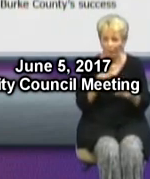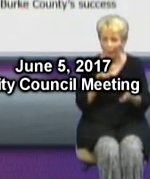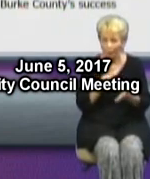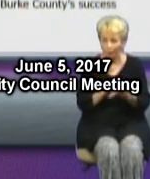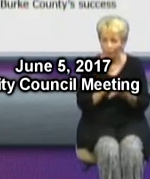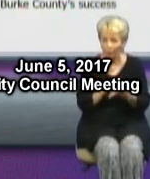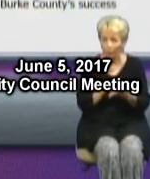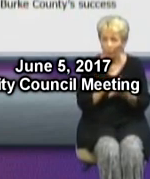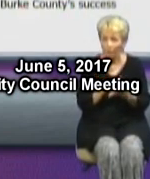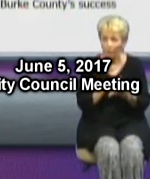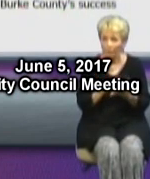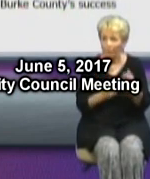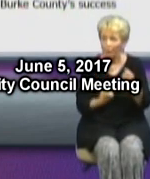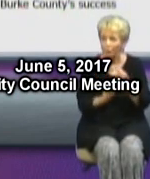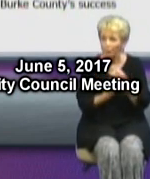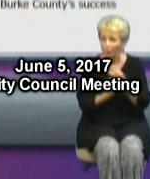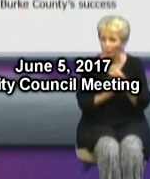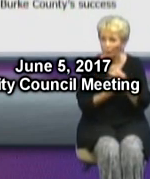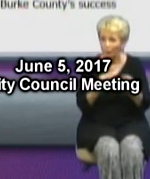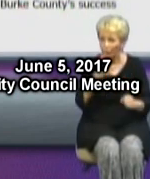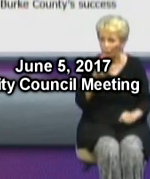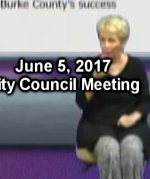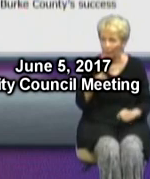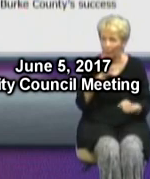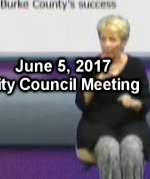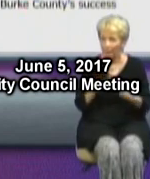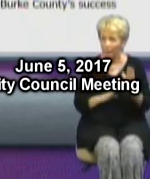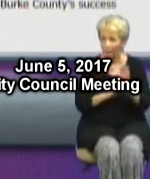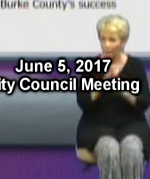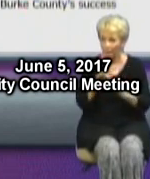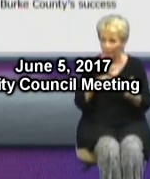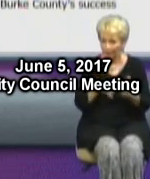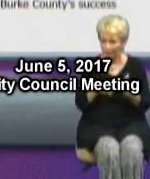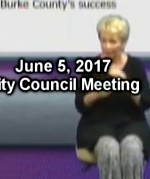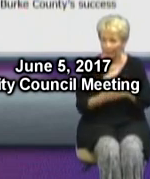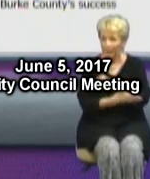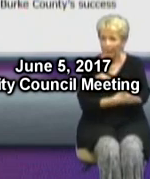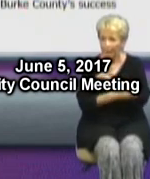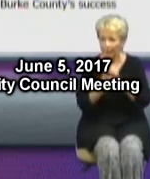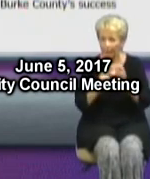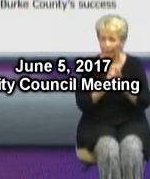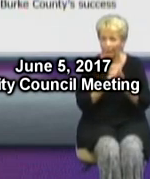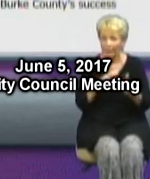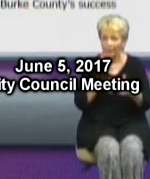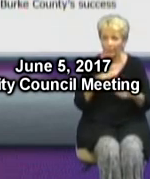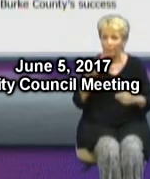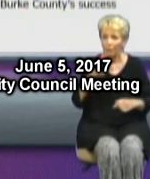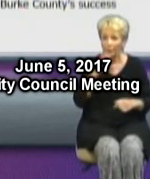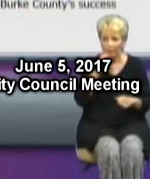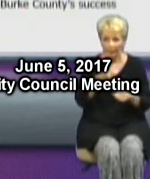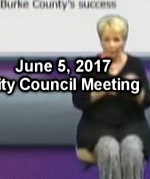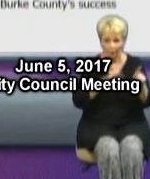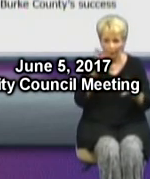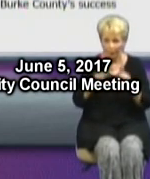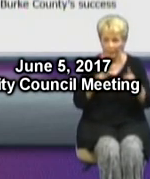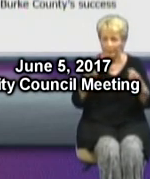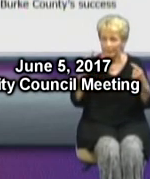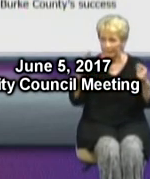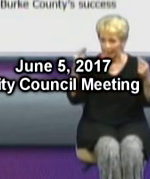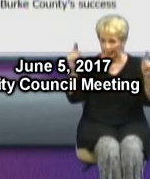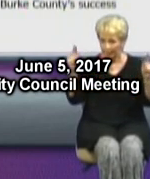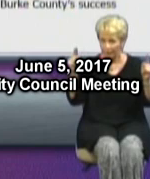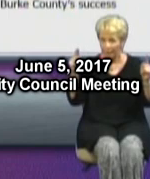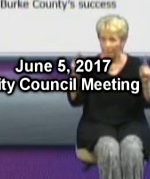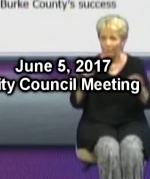that supports retail development in this county, the success in Morganton is everybody's success.